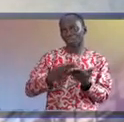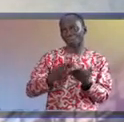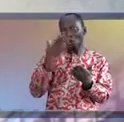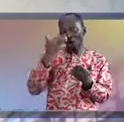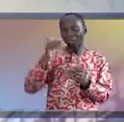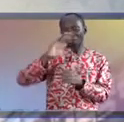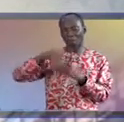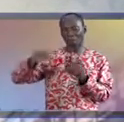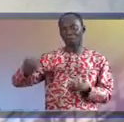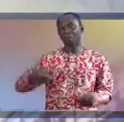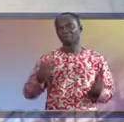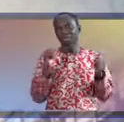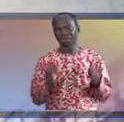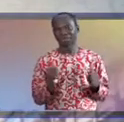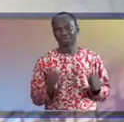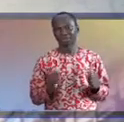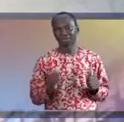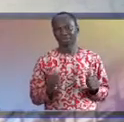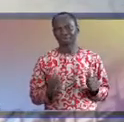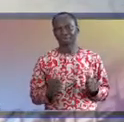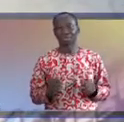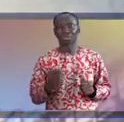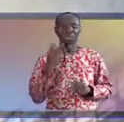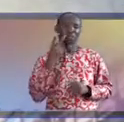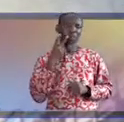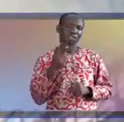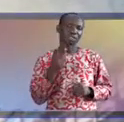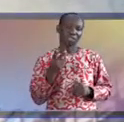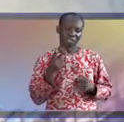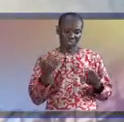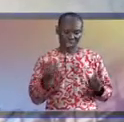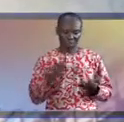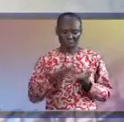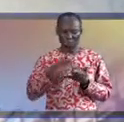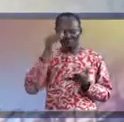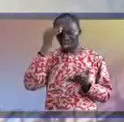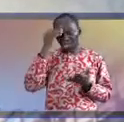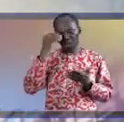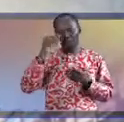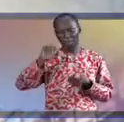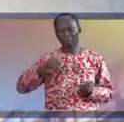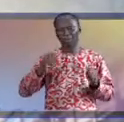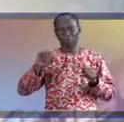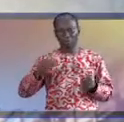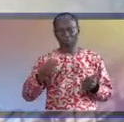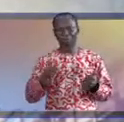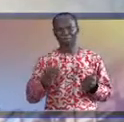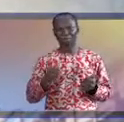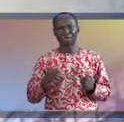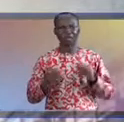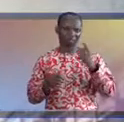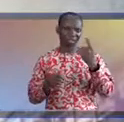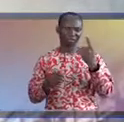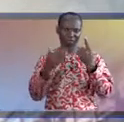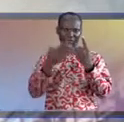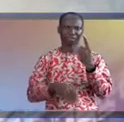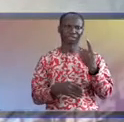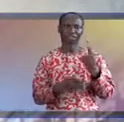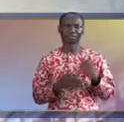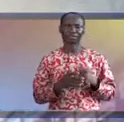esubo nti esubo a se ye hwe esubo ho adesua e se se edi kan ni. If we are looking at